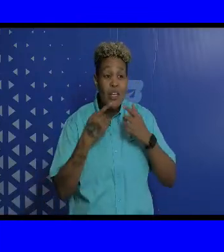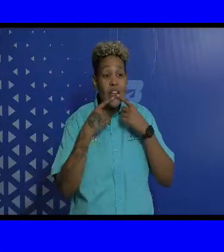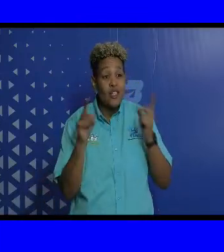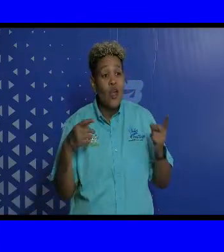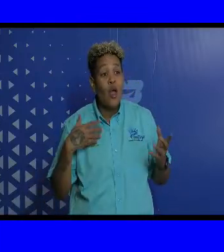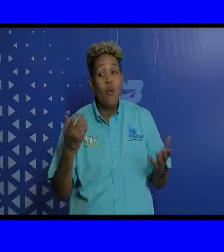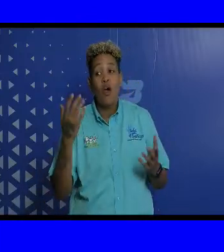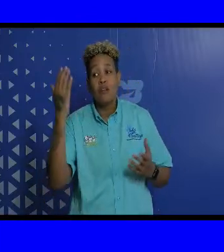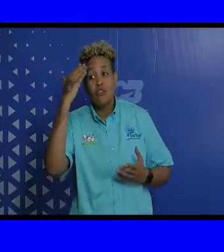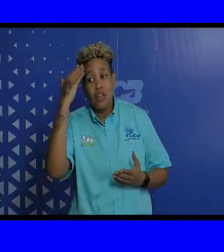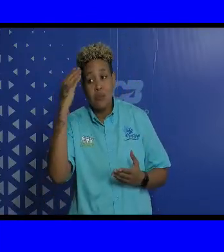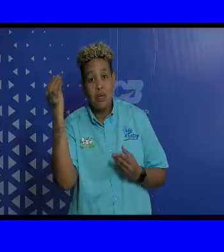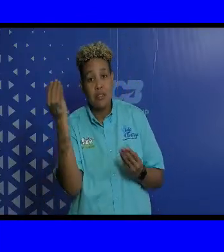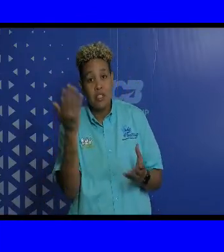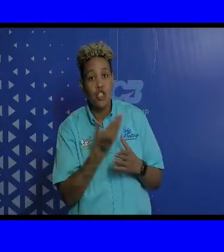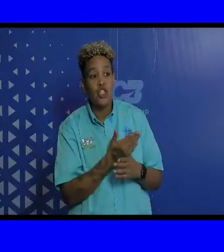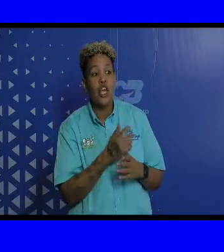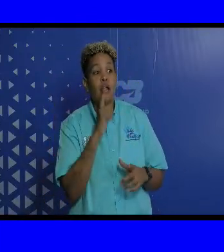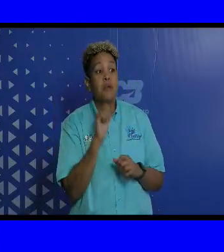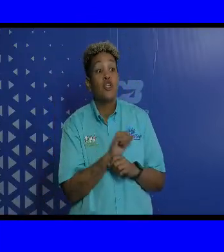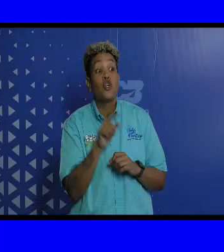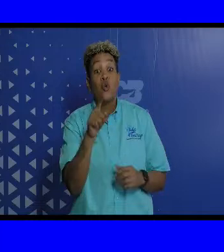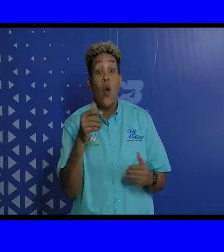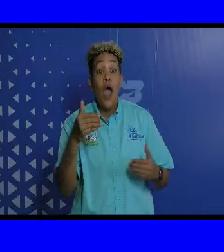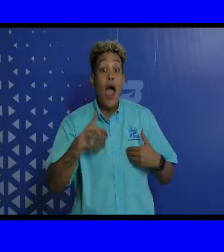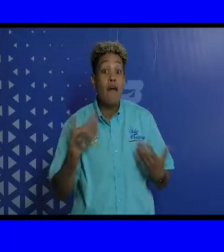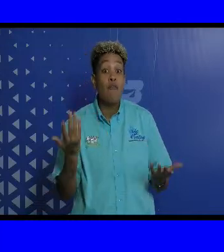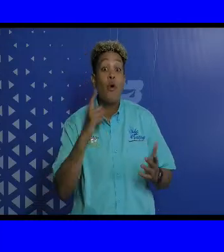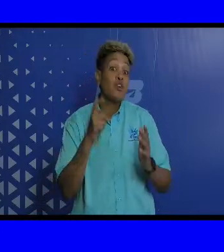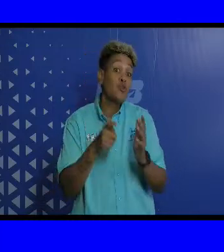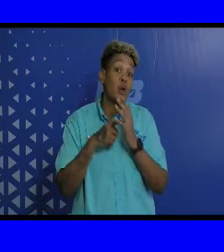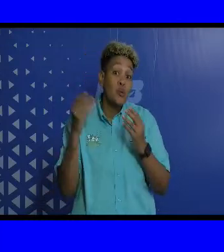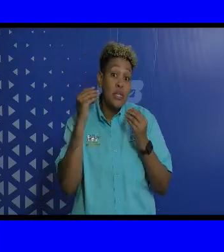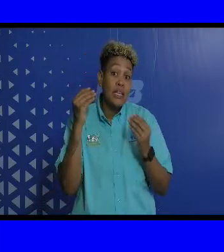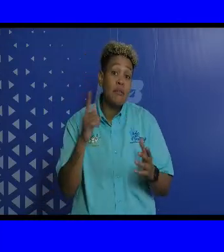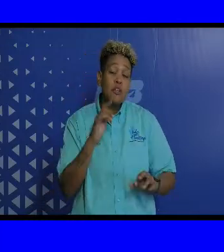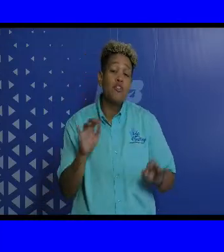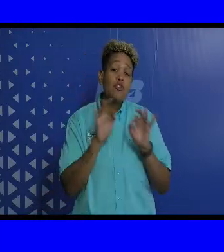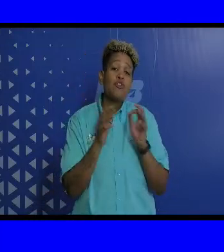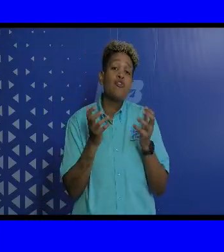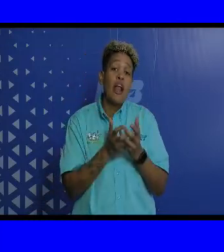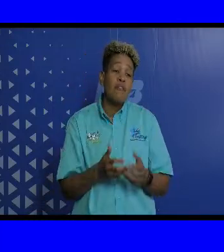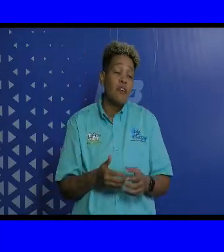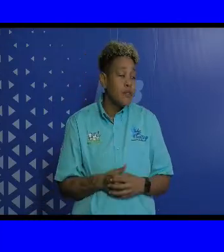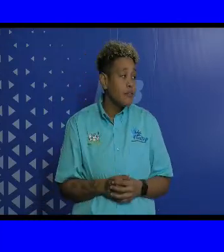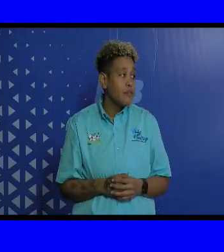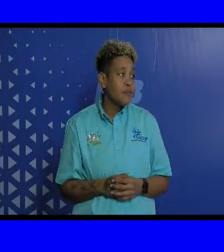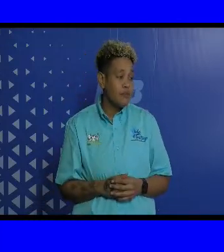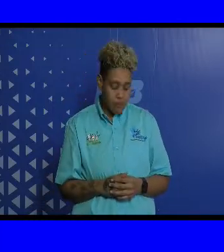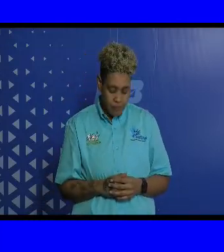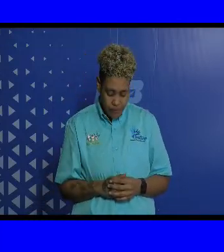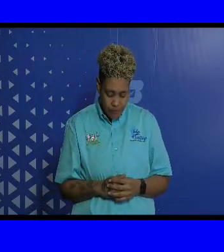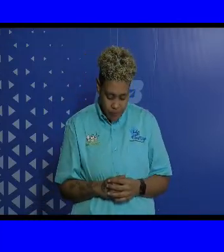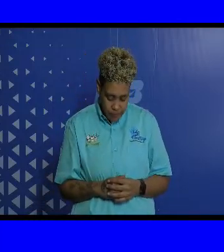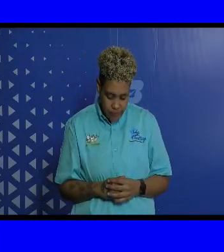transparent, and make sure that you have the requisite information that's relevant for assessment, as well